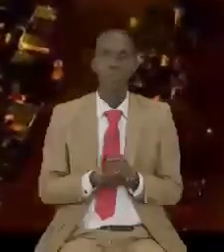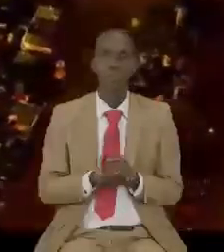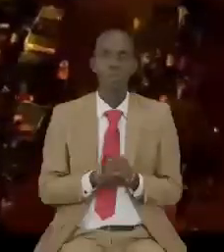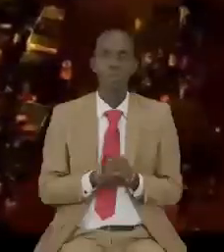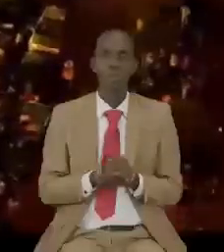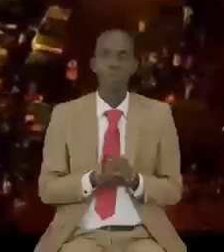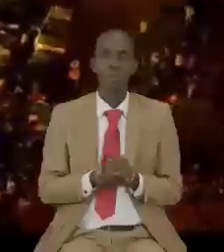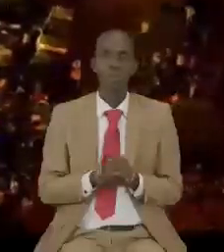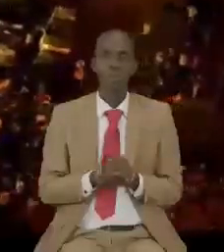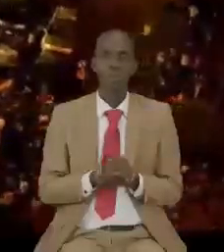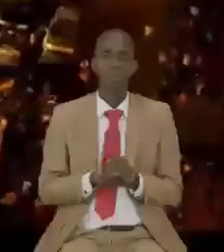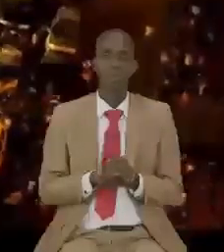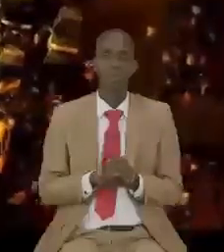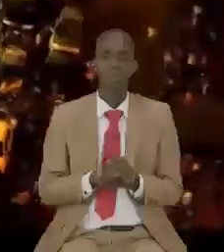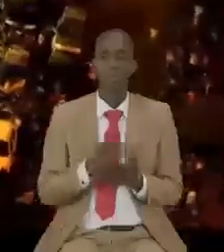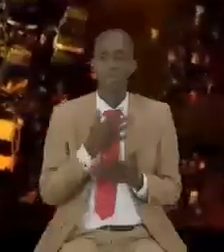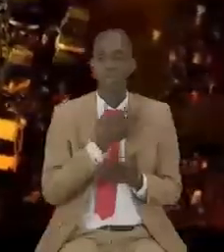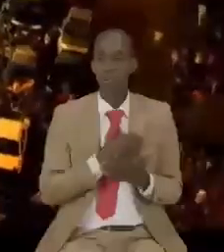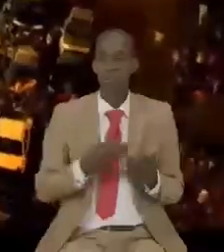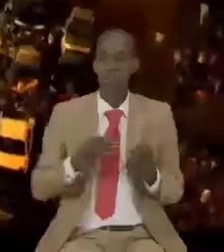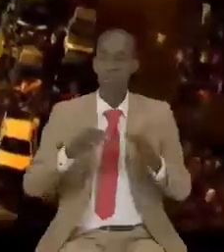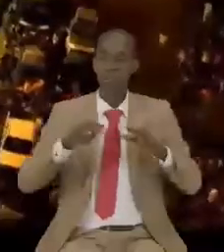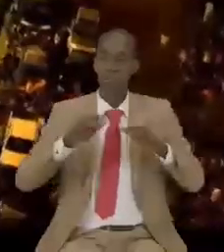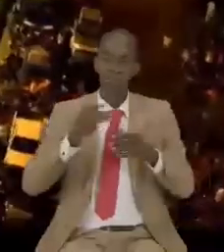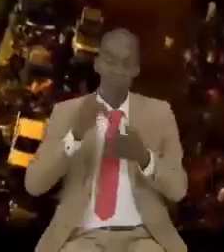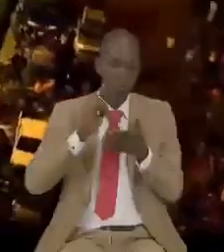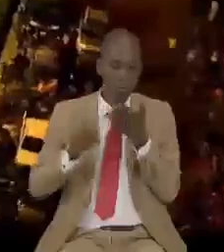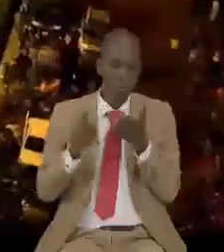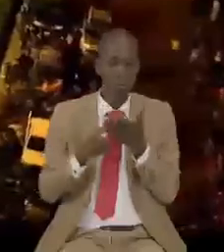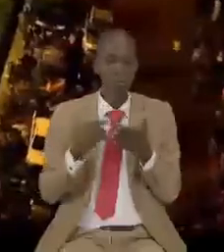And check the phone number. Make sure